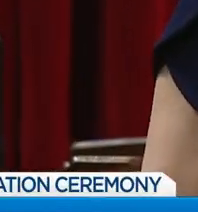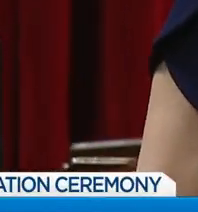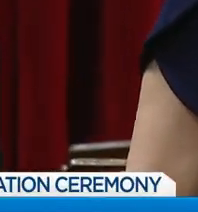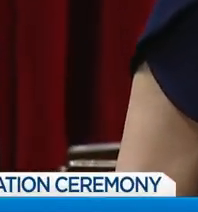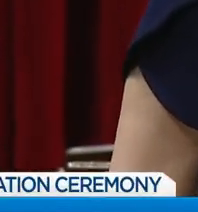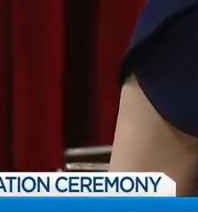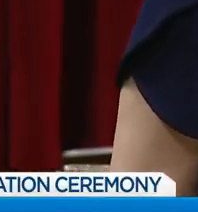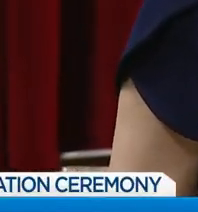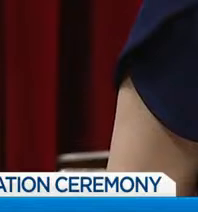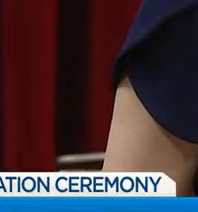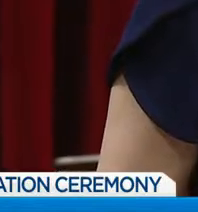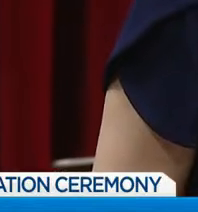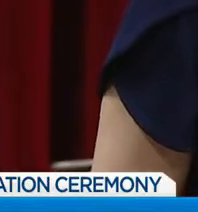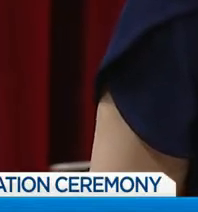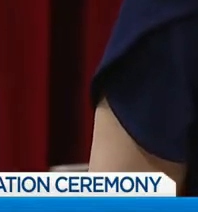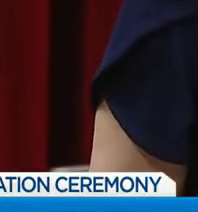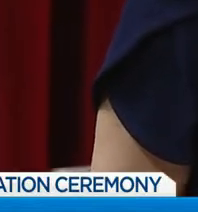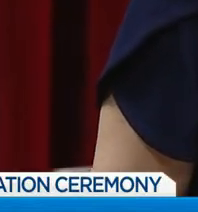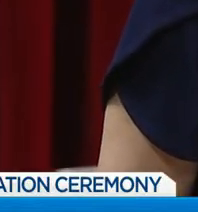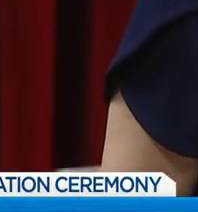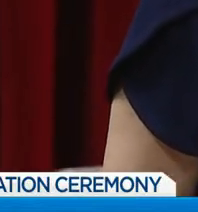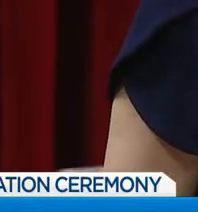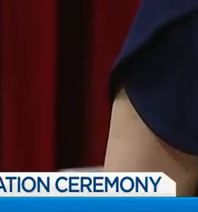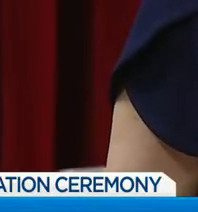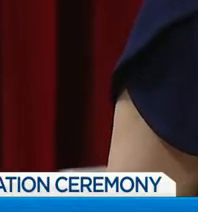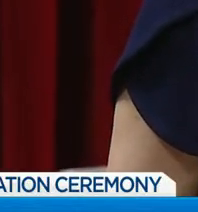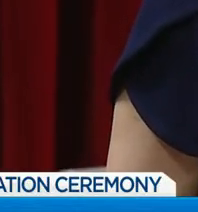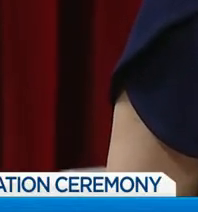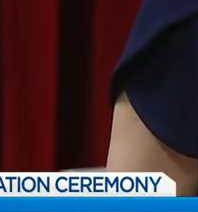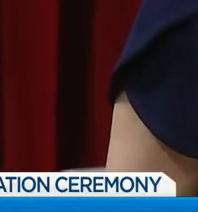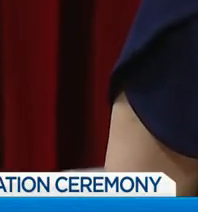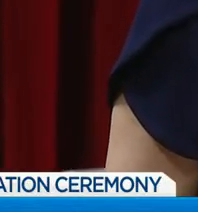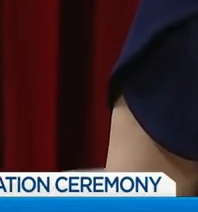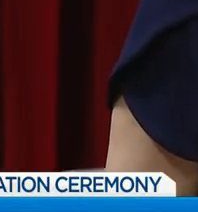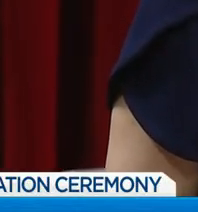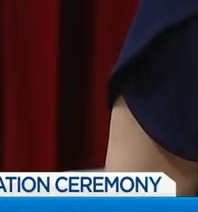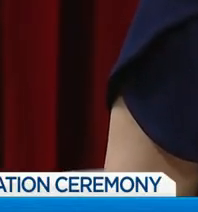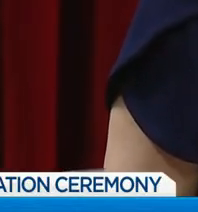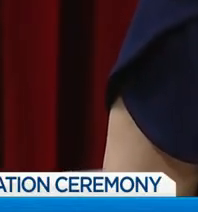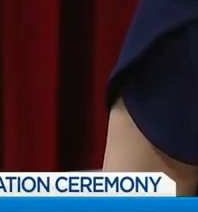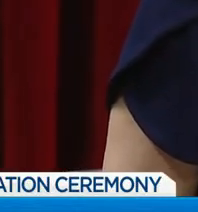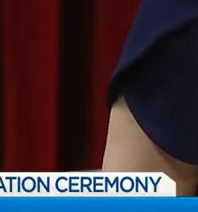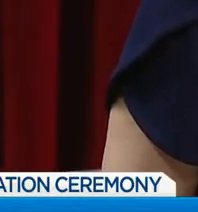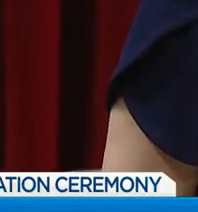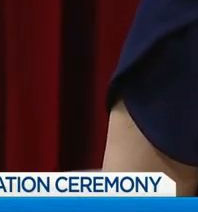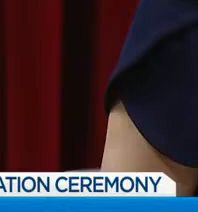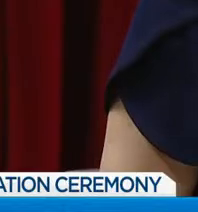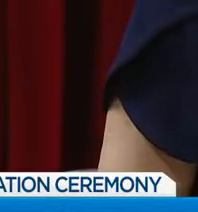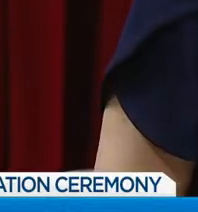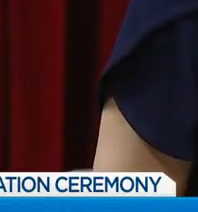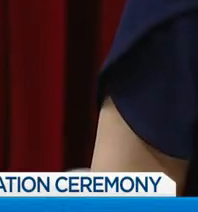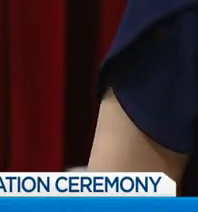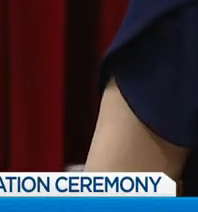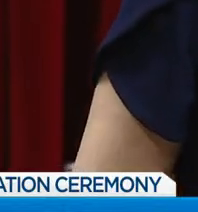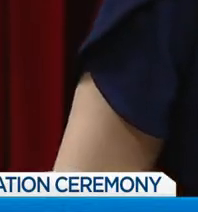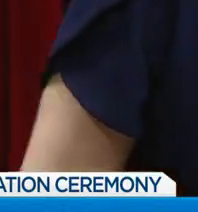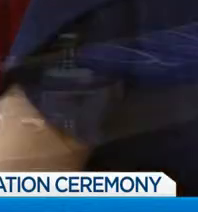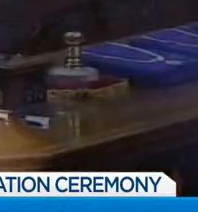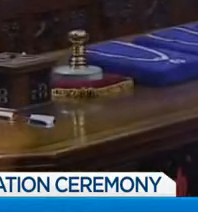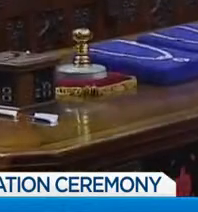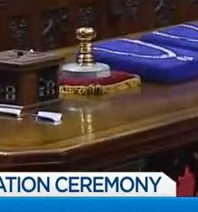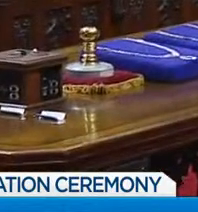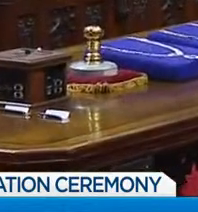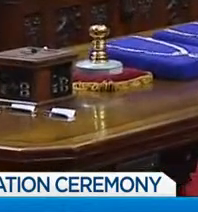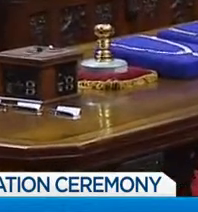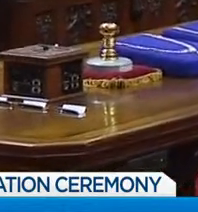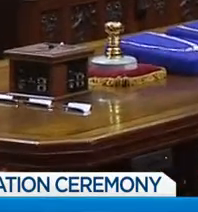Honored guests, the Prime Minister of Canada, le Premier ministre du Canada, le très honorable Justin Trudeau. The Prime Minister of Canada, the Right